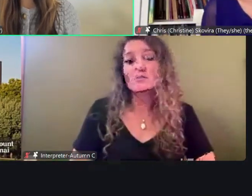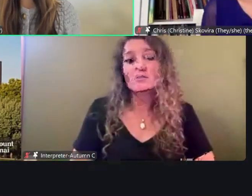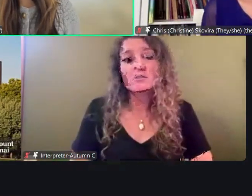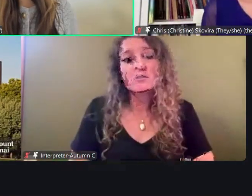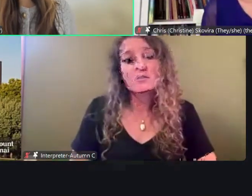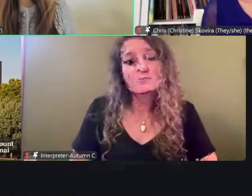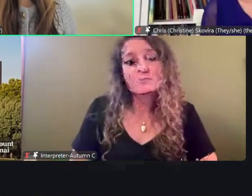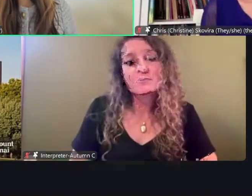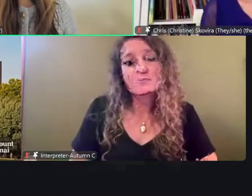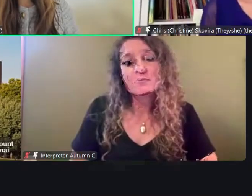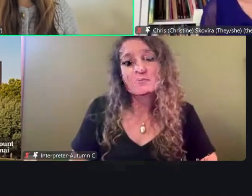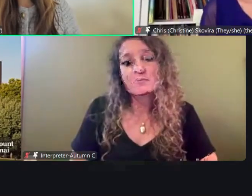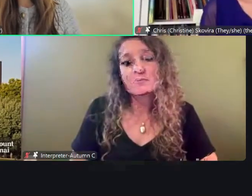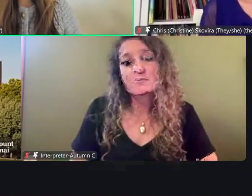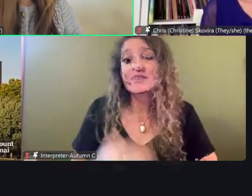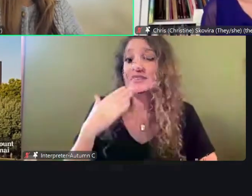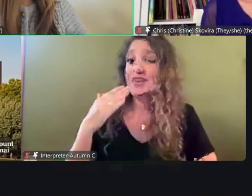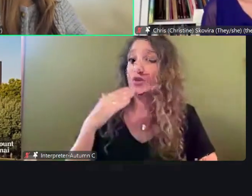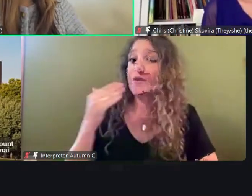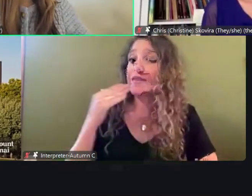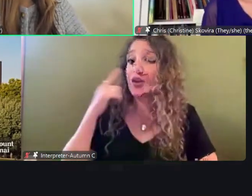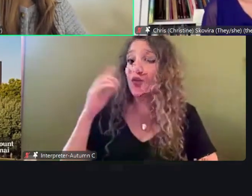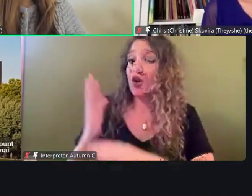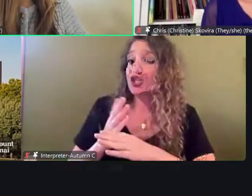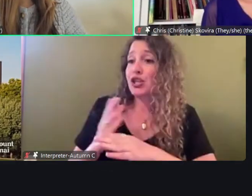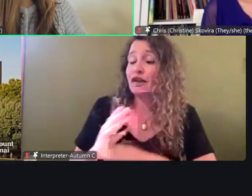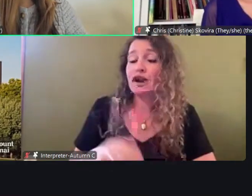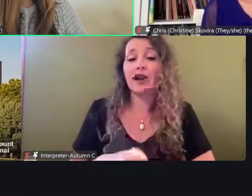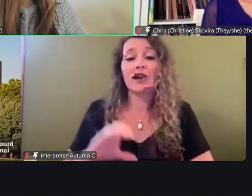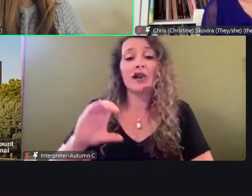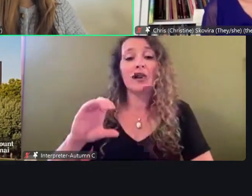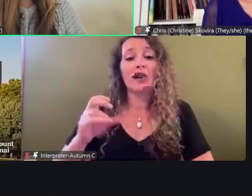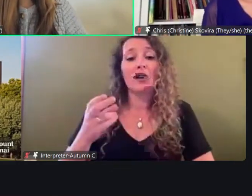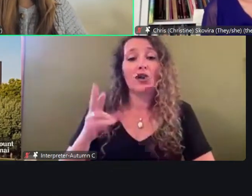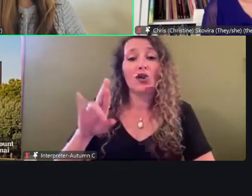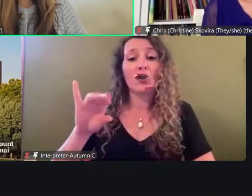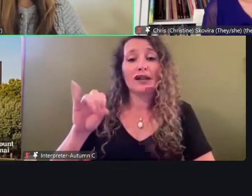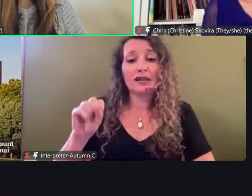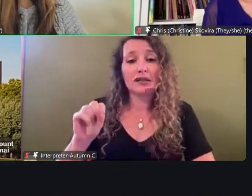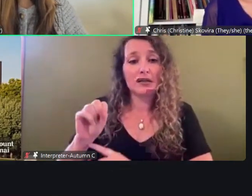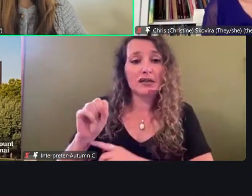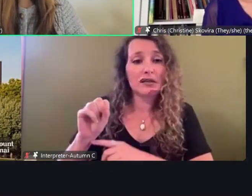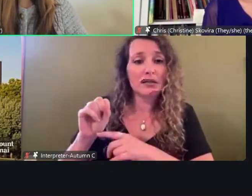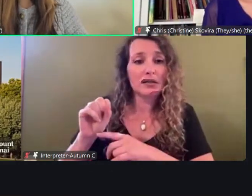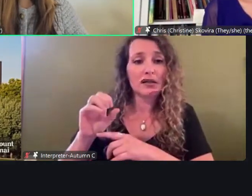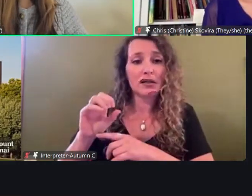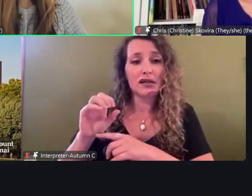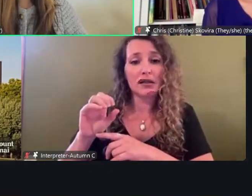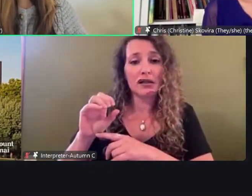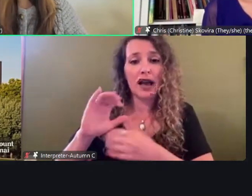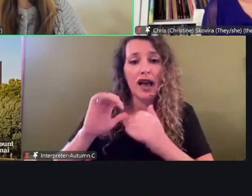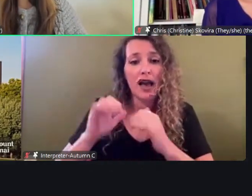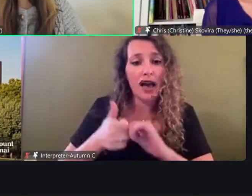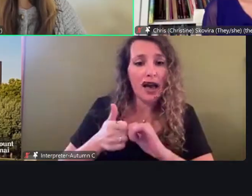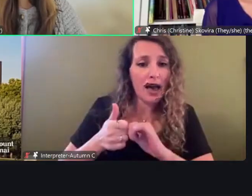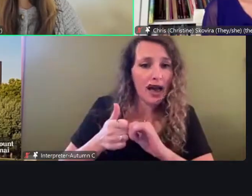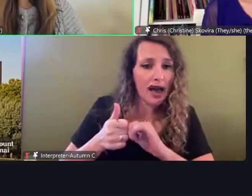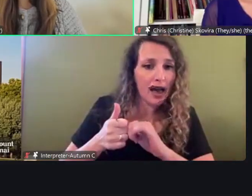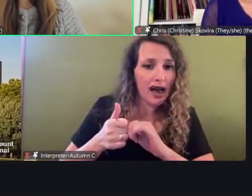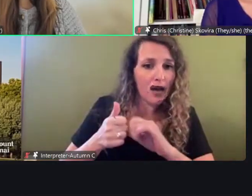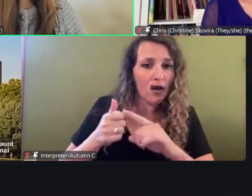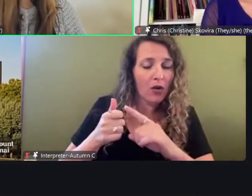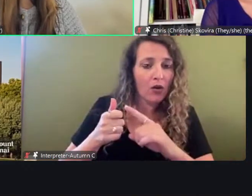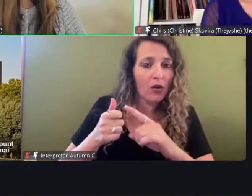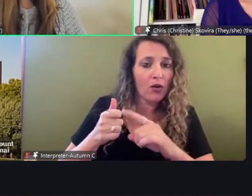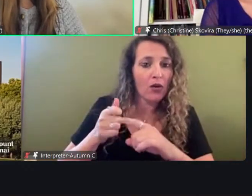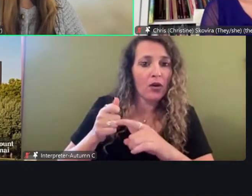Great, thank you. Thank you for sharing. Chris, how do provider perceptions of disability influence clinical